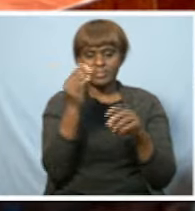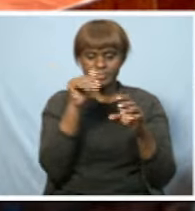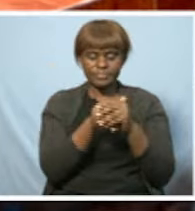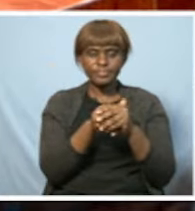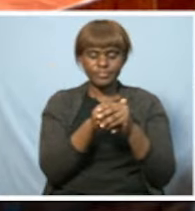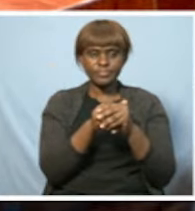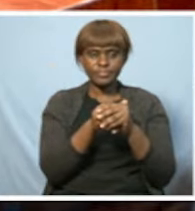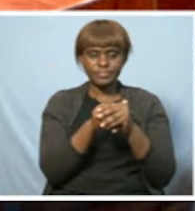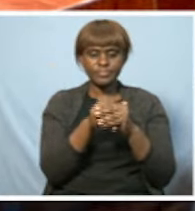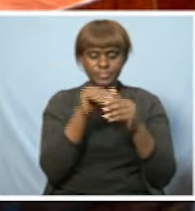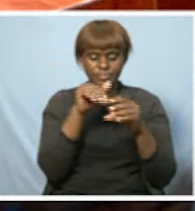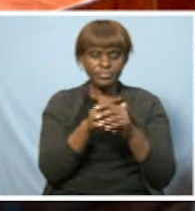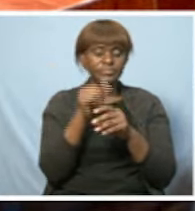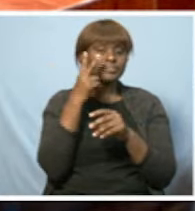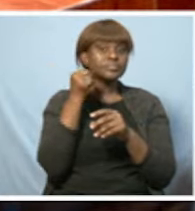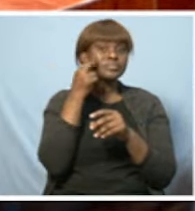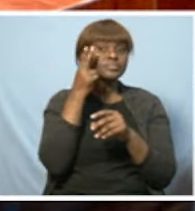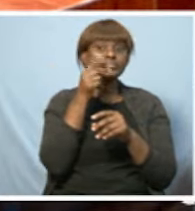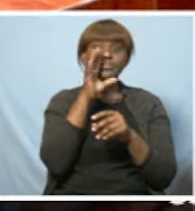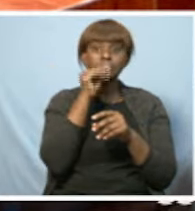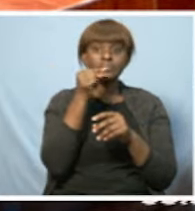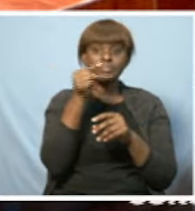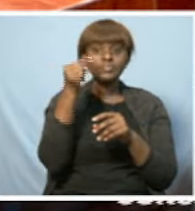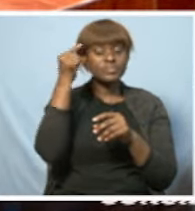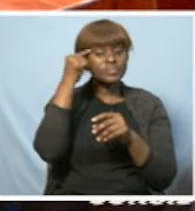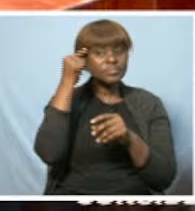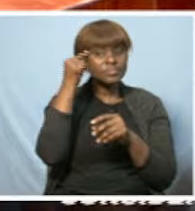call you to take over Bukaya.